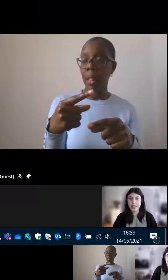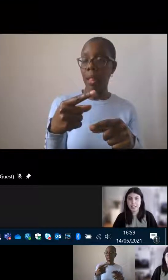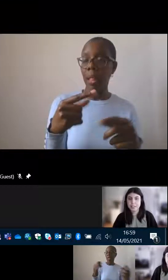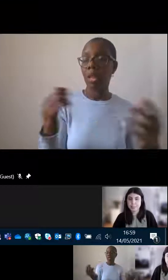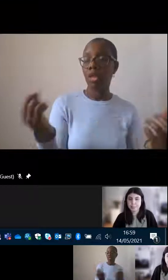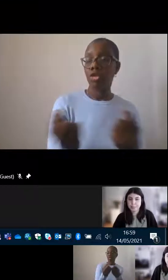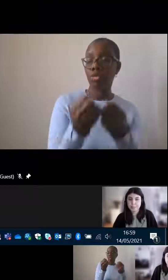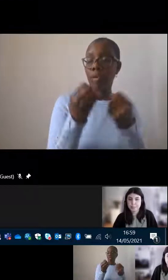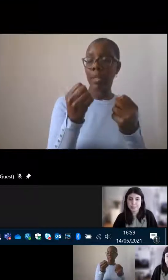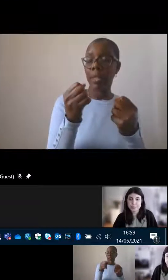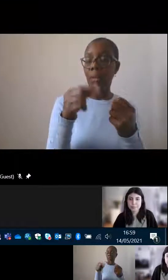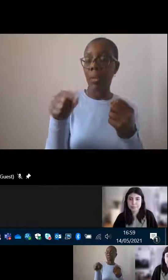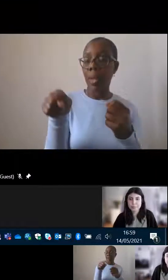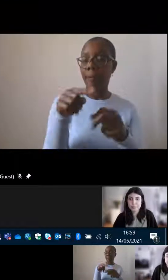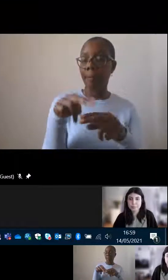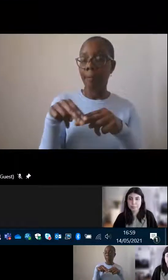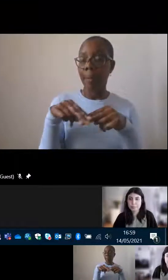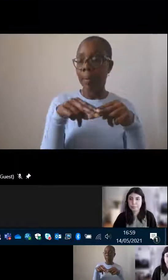strengthening.families@newham.gov.uk.